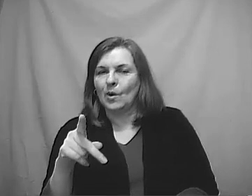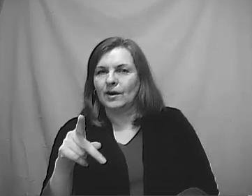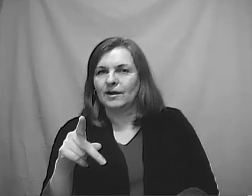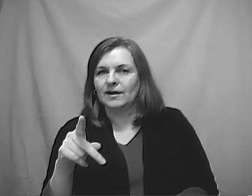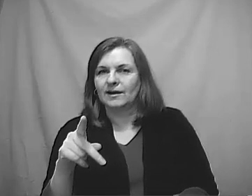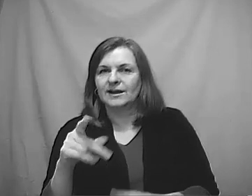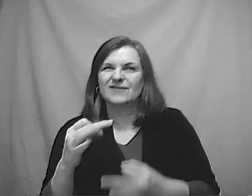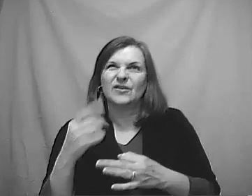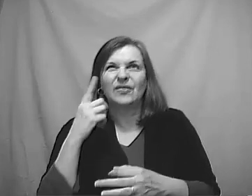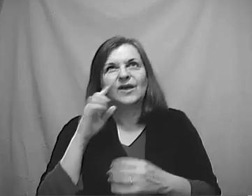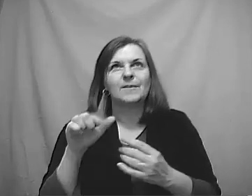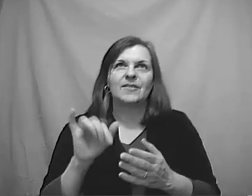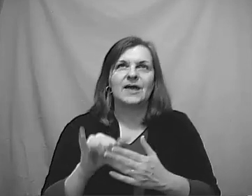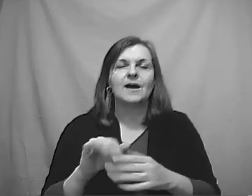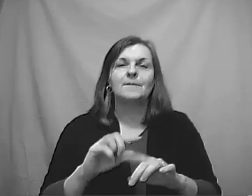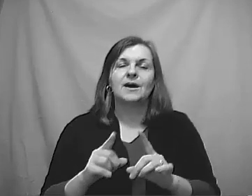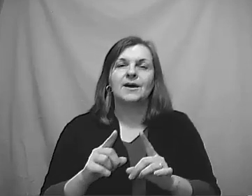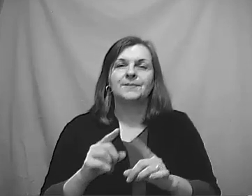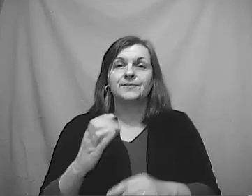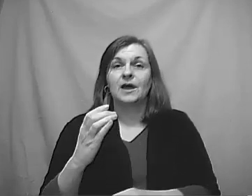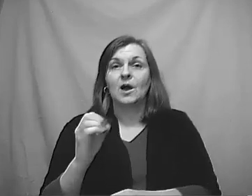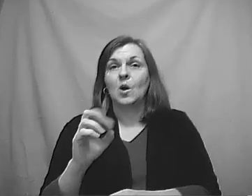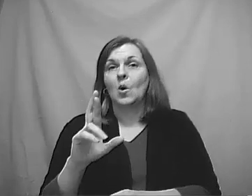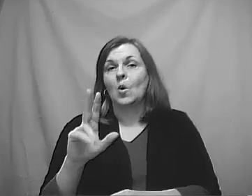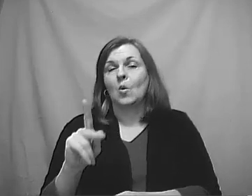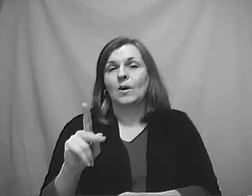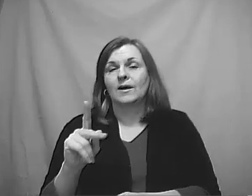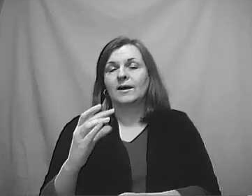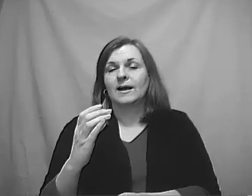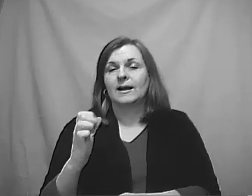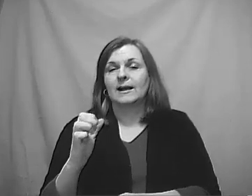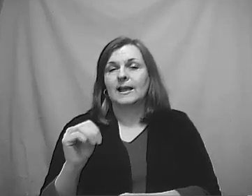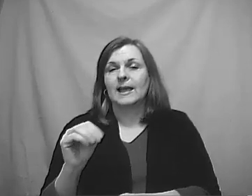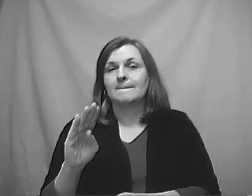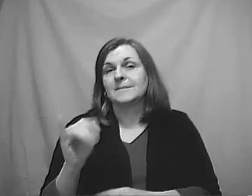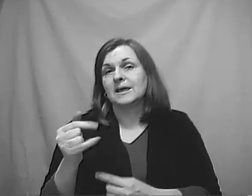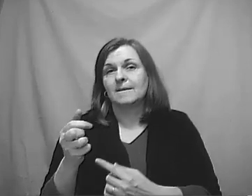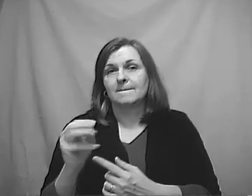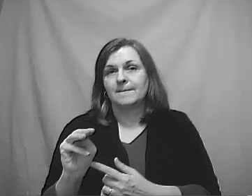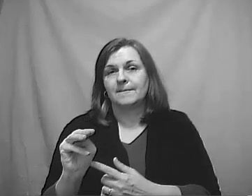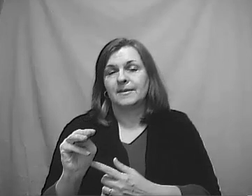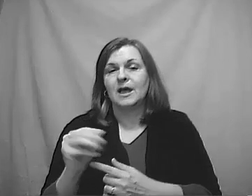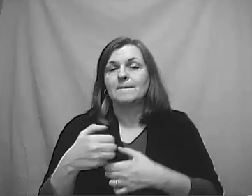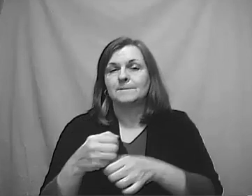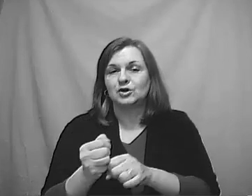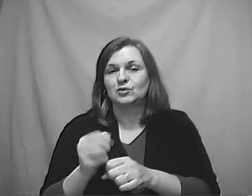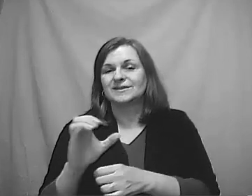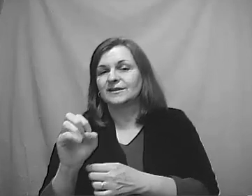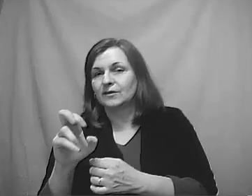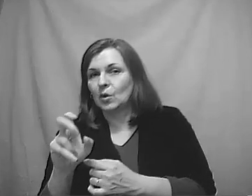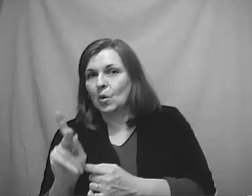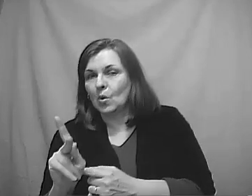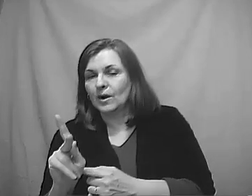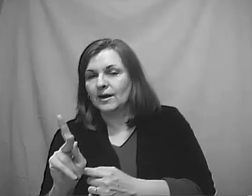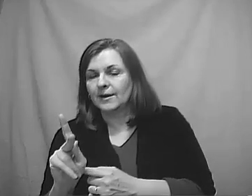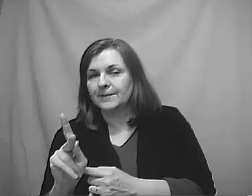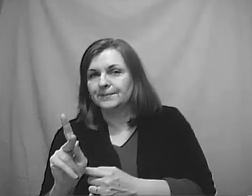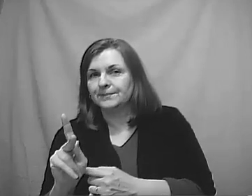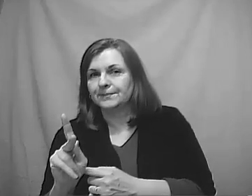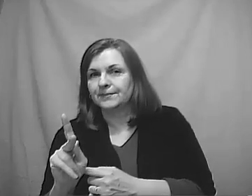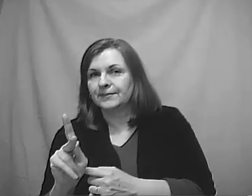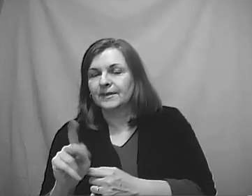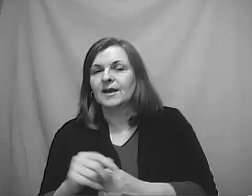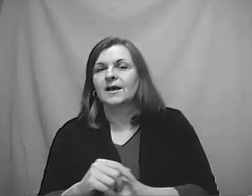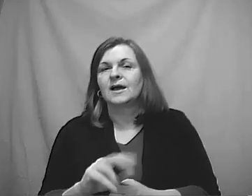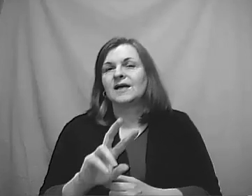resembles cork to you in a lot of ways if you think about it. But the cork cambium is going to help produce that cork. The